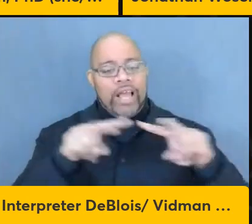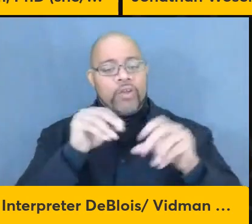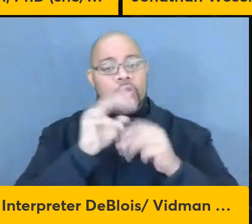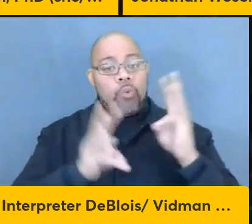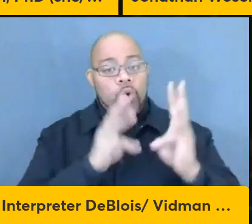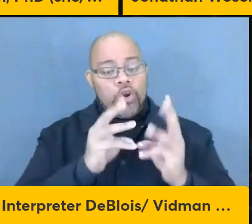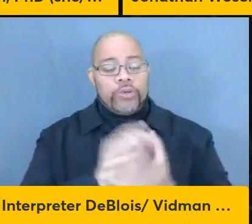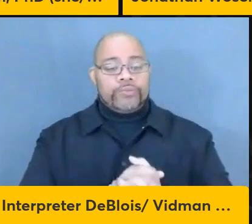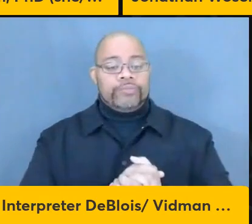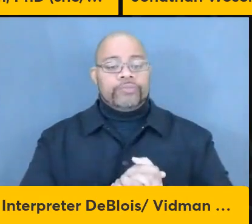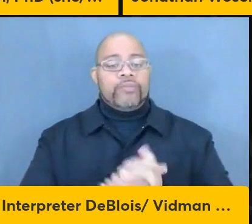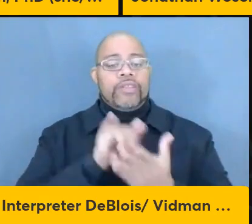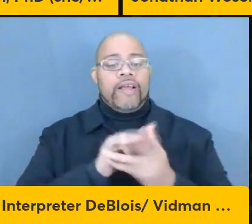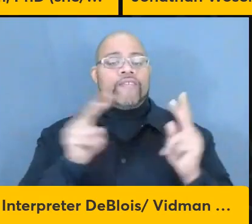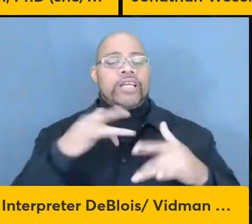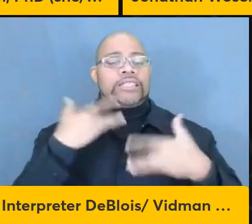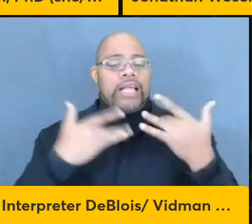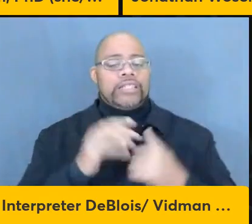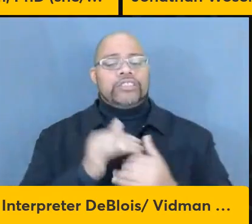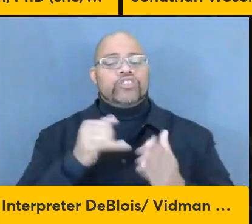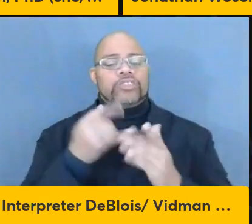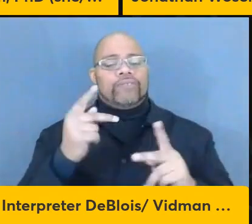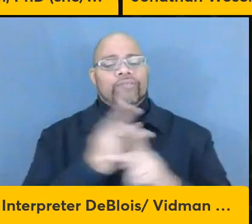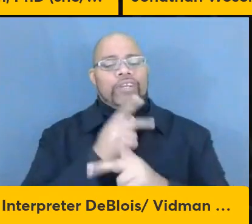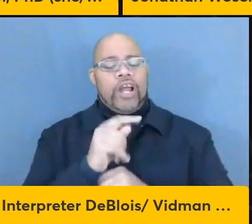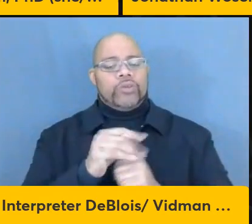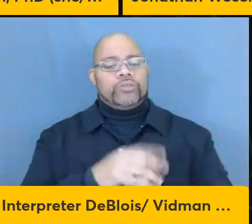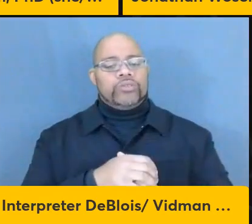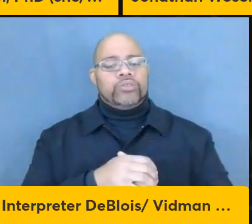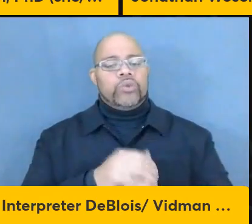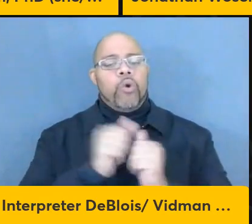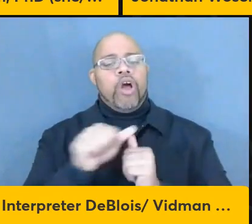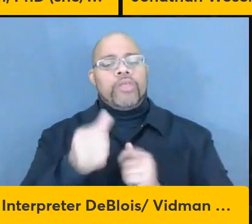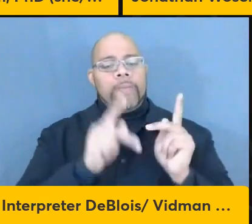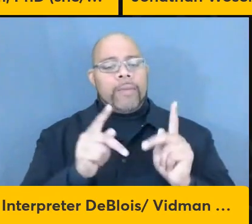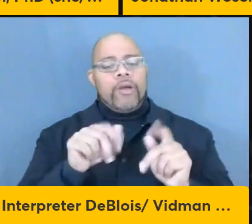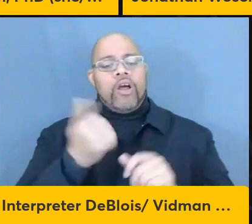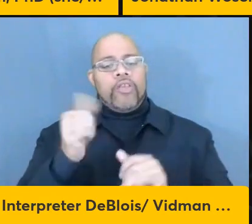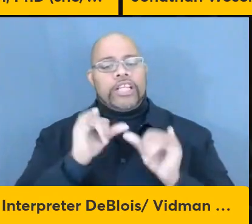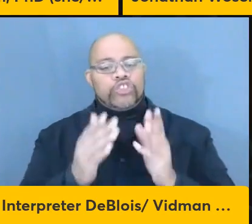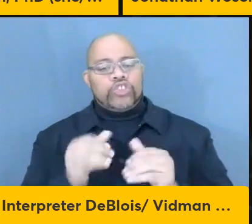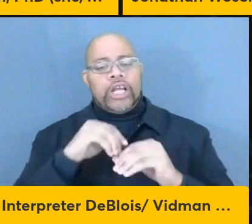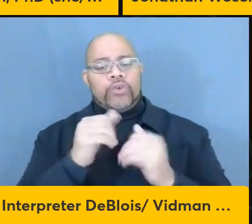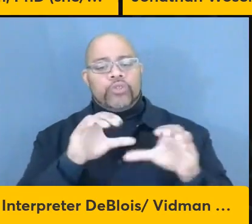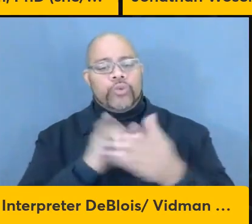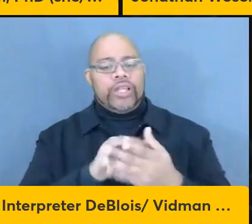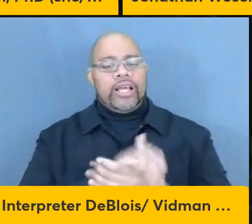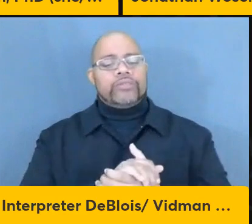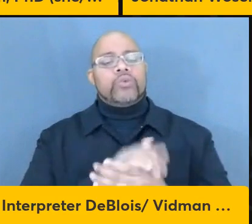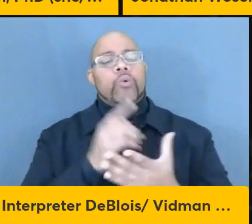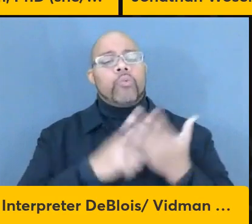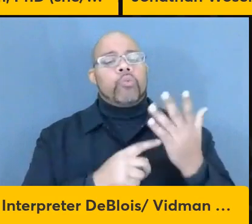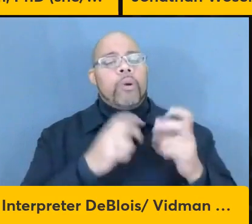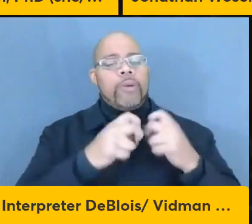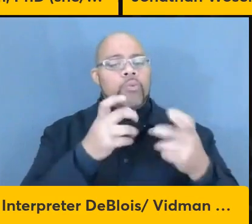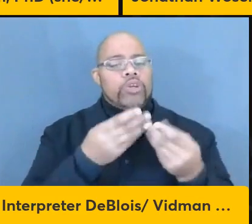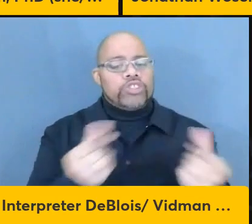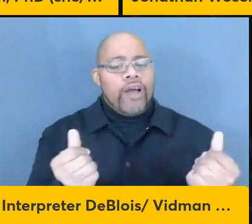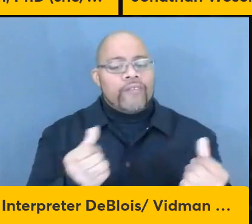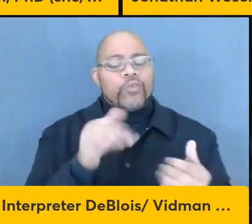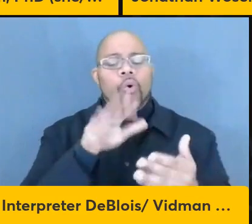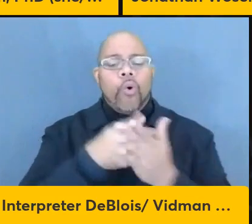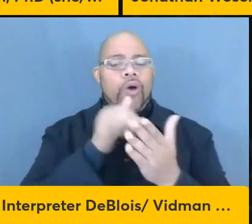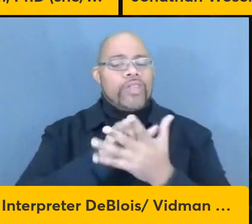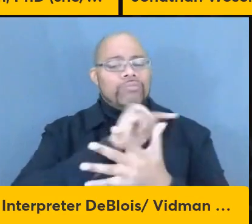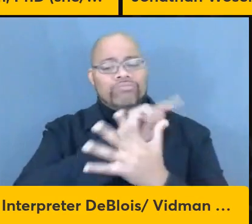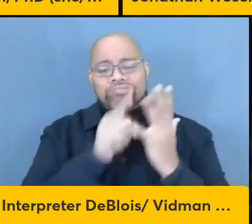world, that's very exciting to kind of just figure out with other people, with other engineers, how you can do that and what problems you want to solve. So all that